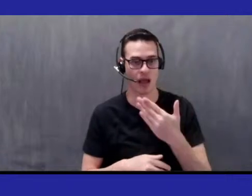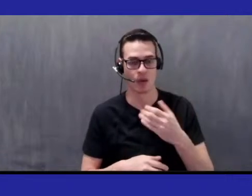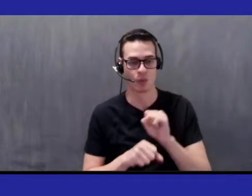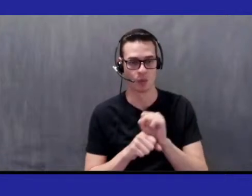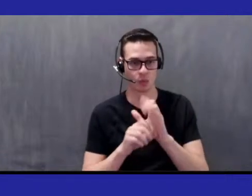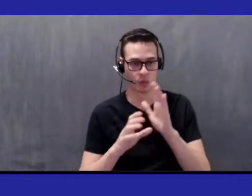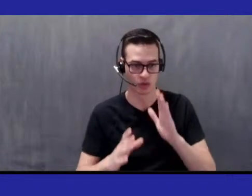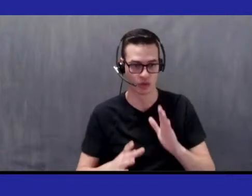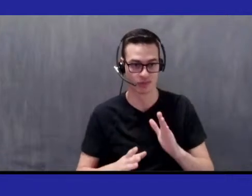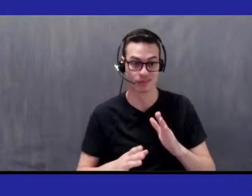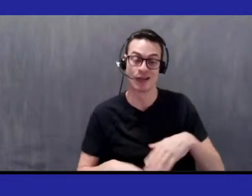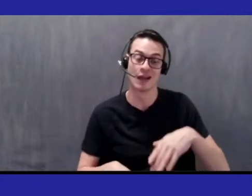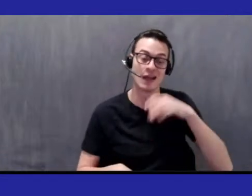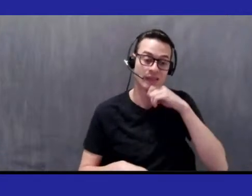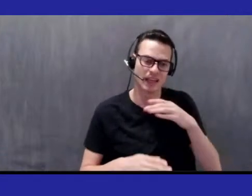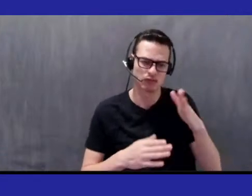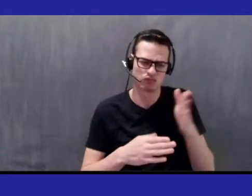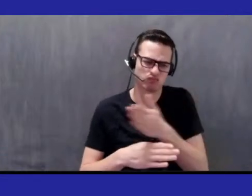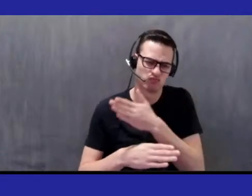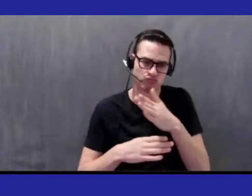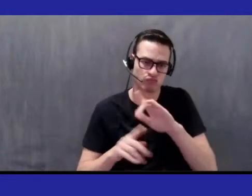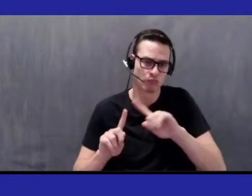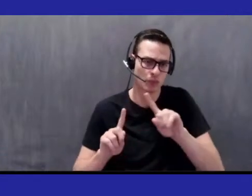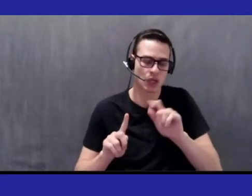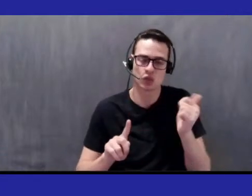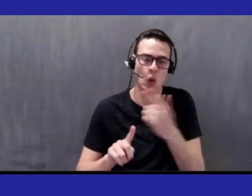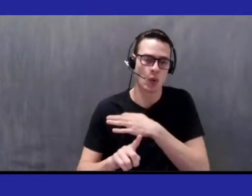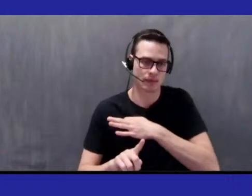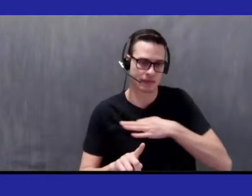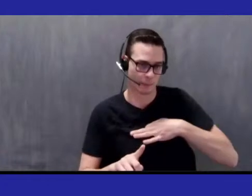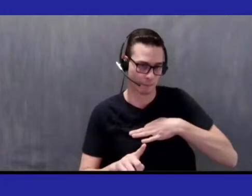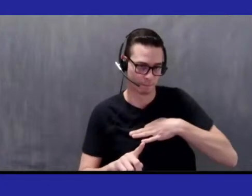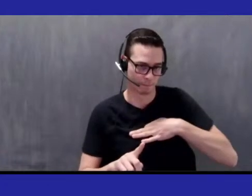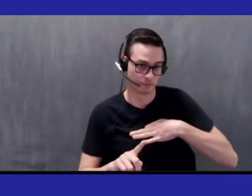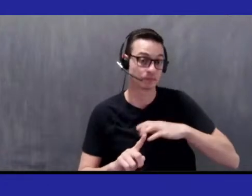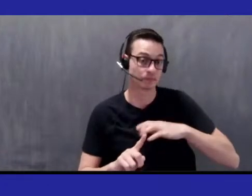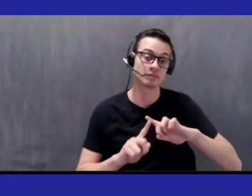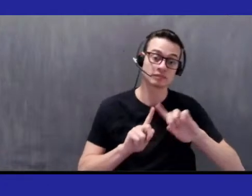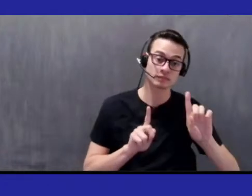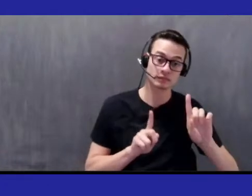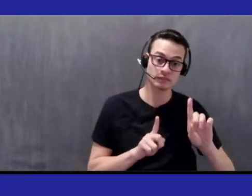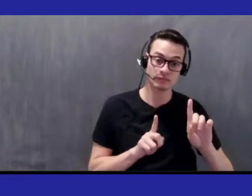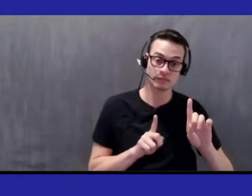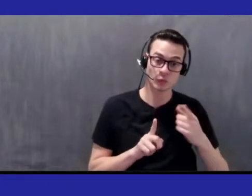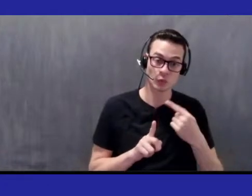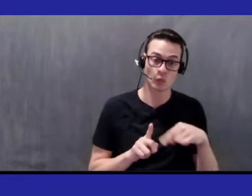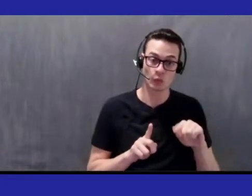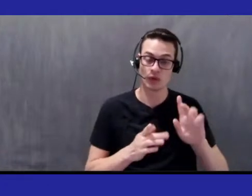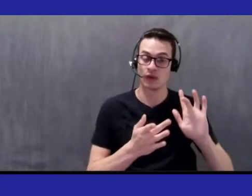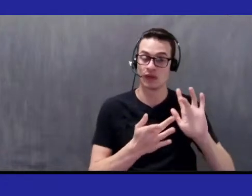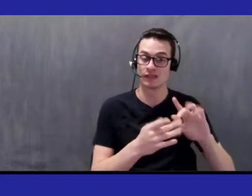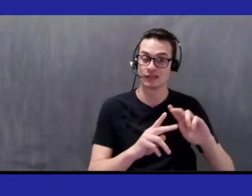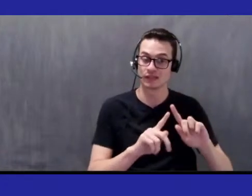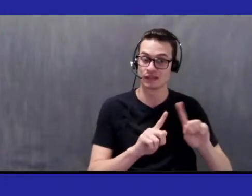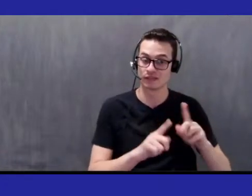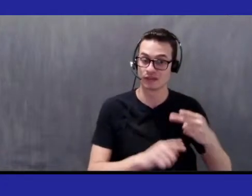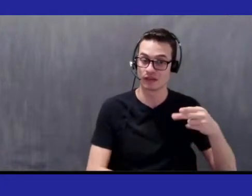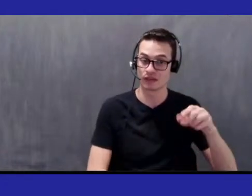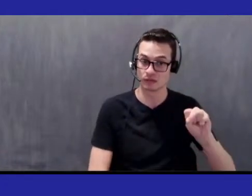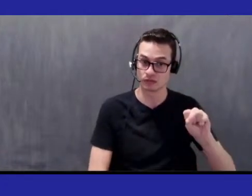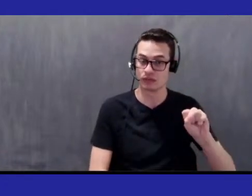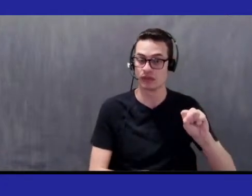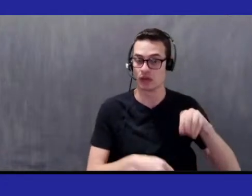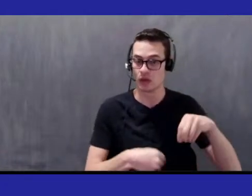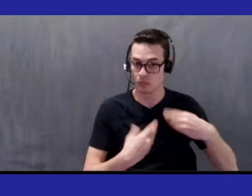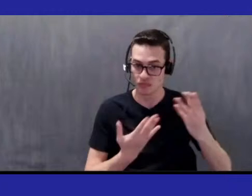varies in terms of the individuals that participate. However, we are working with different high schools and developing internships and things